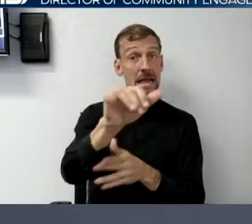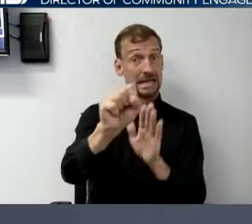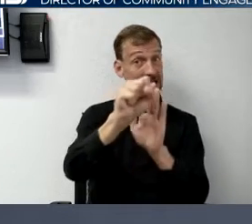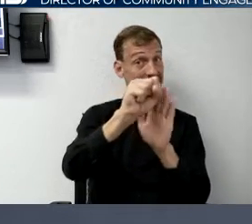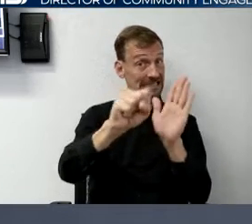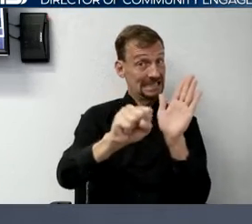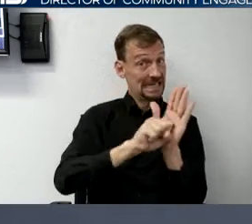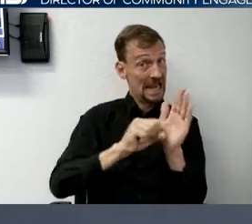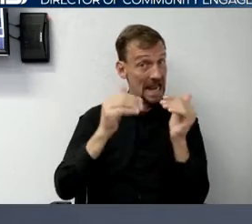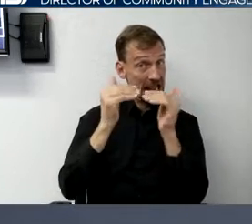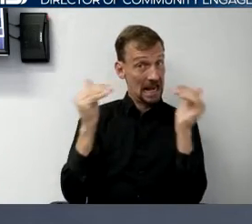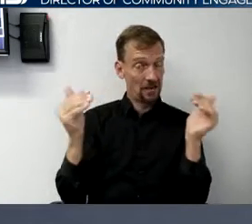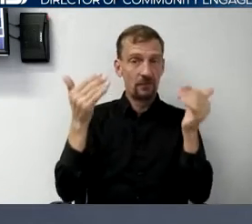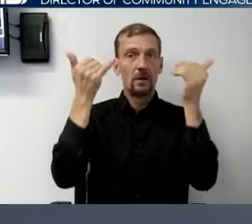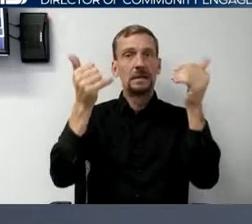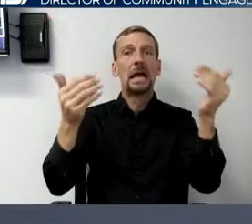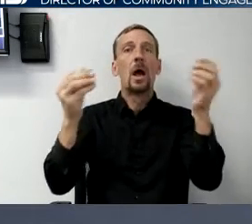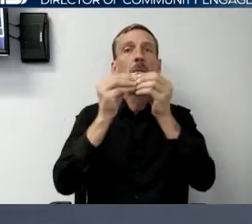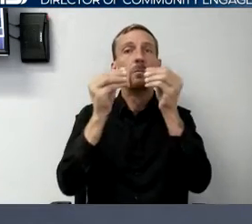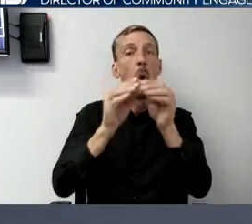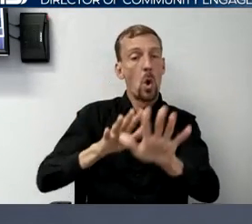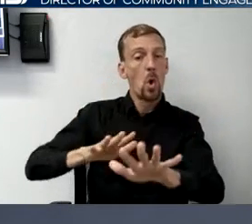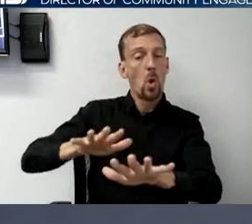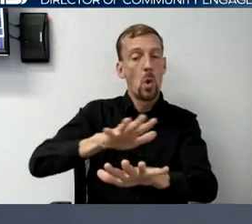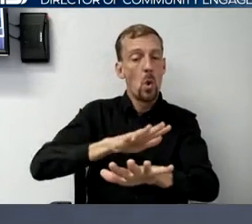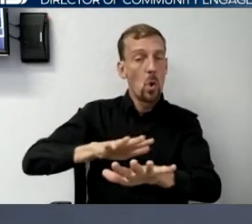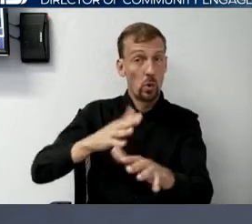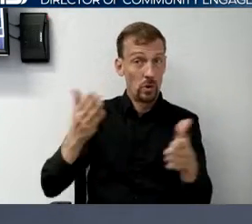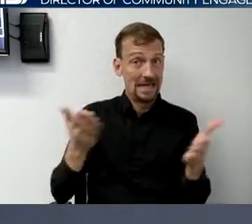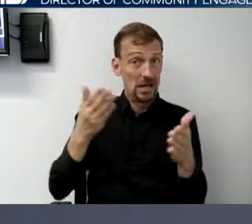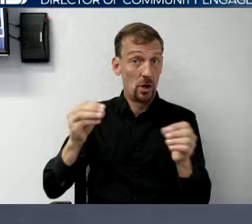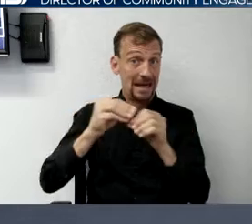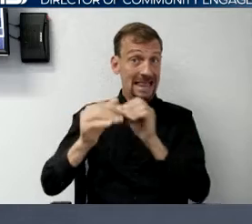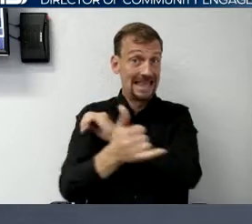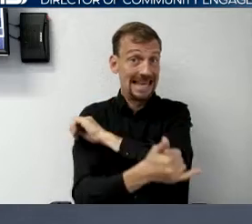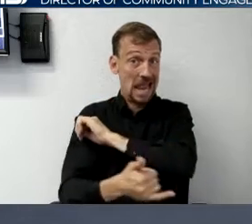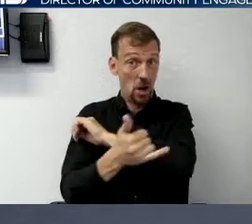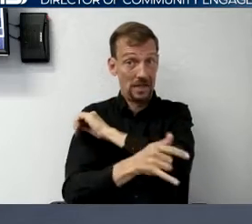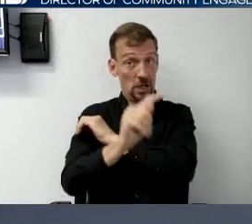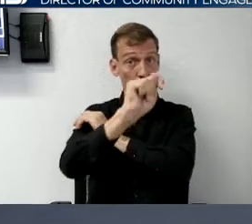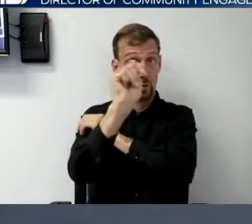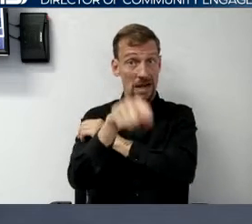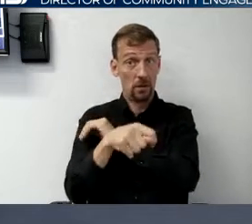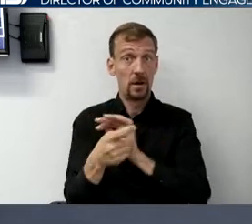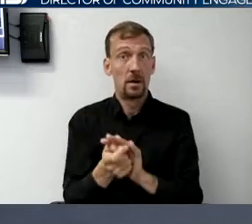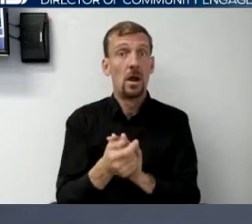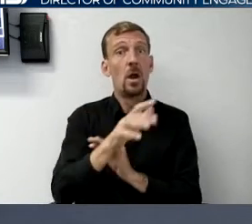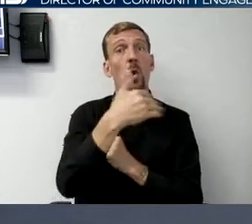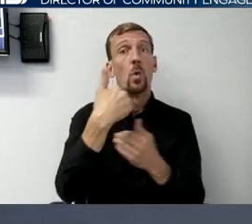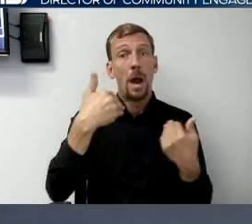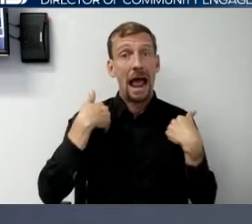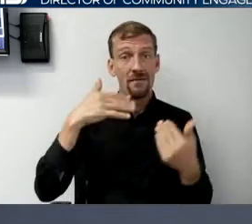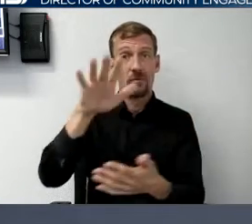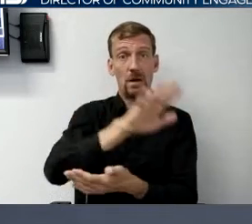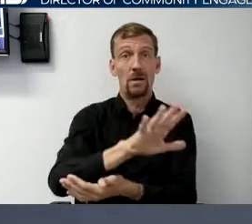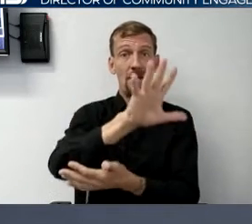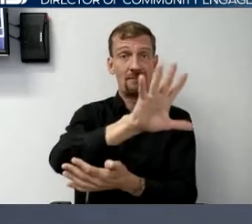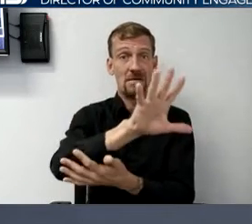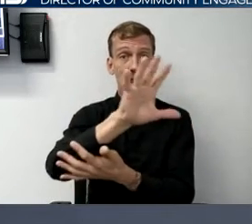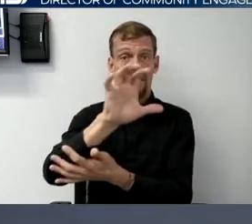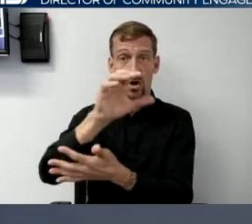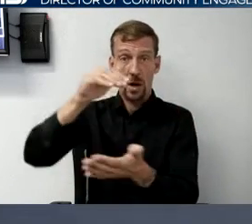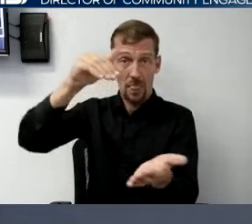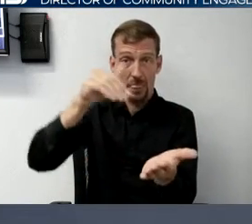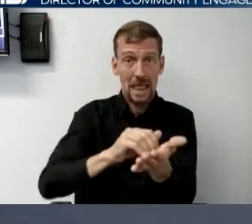If we drop down to more local, the county, and just reminding folks that we have just under about 500,000 people that live